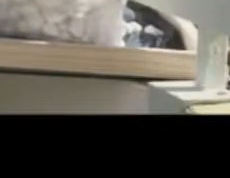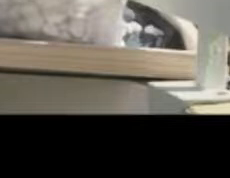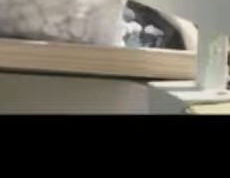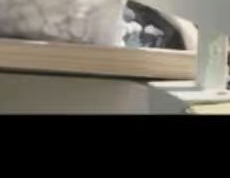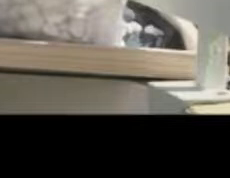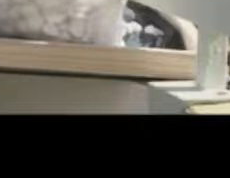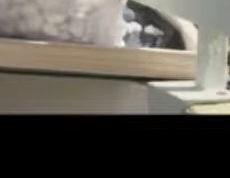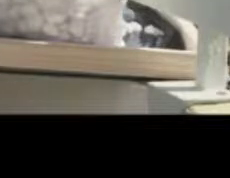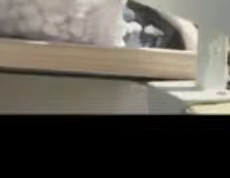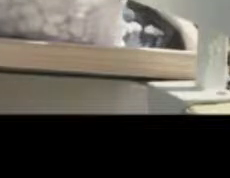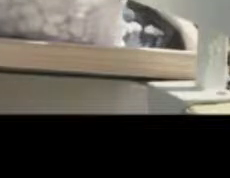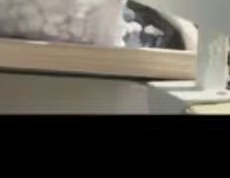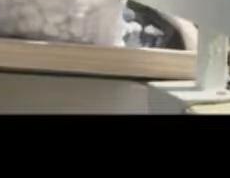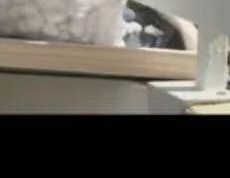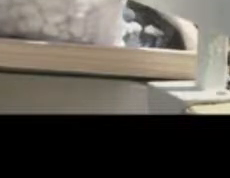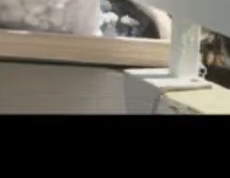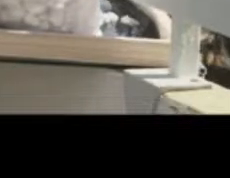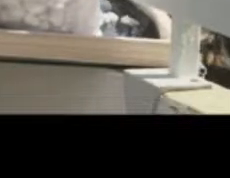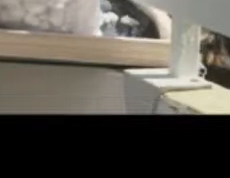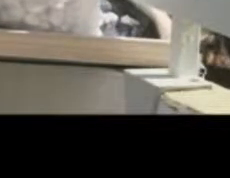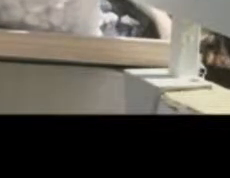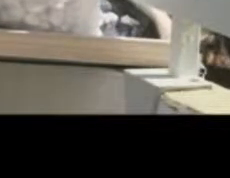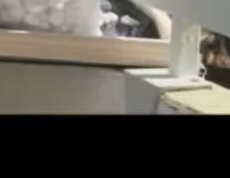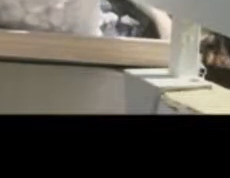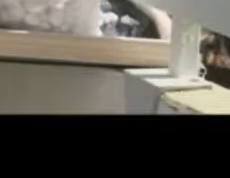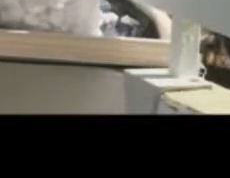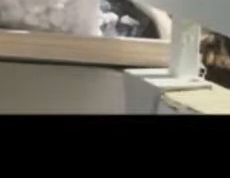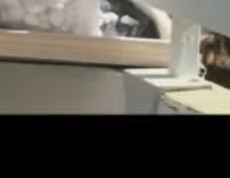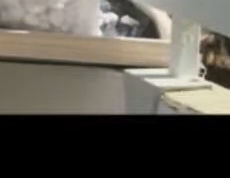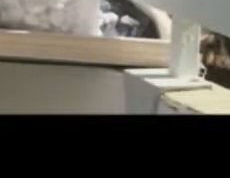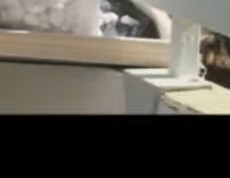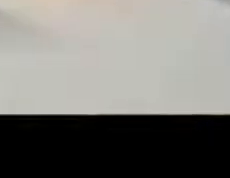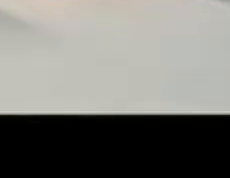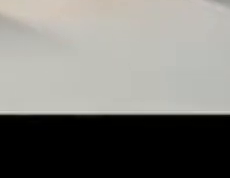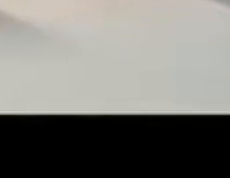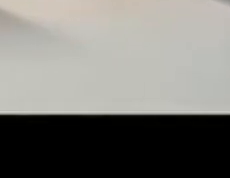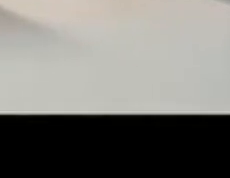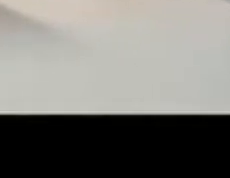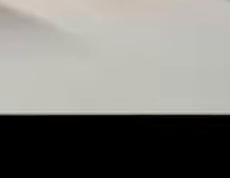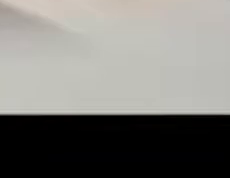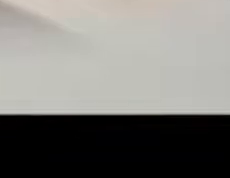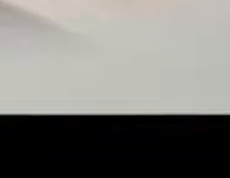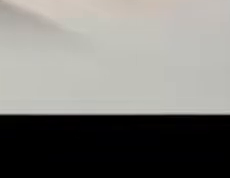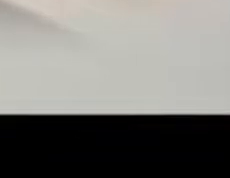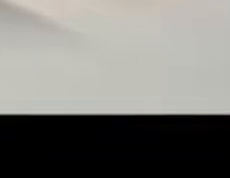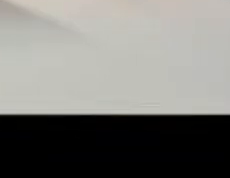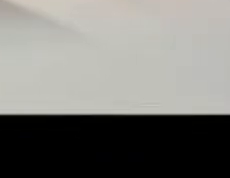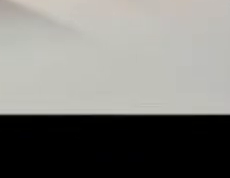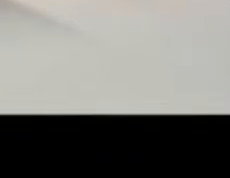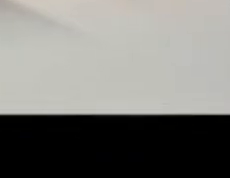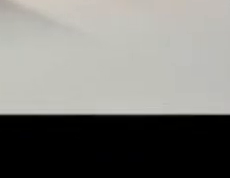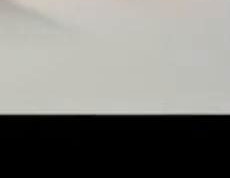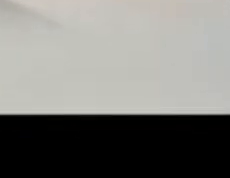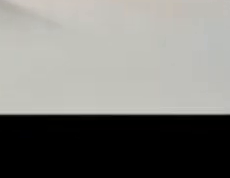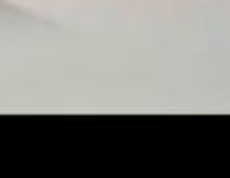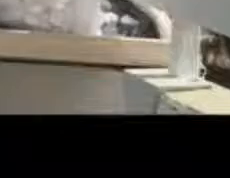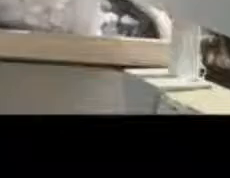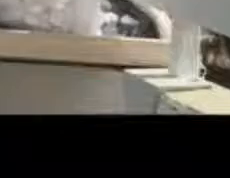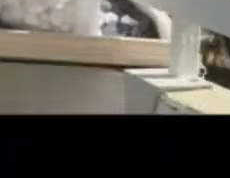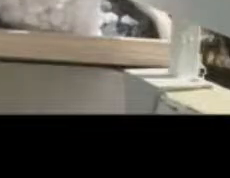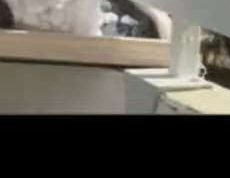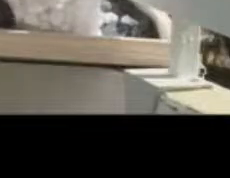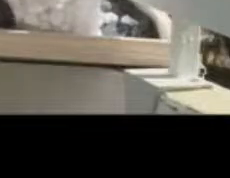to cover, to sort of protect the glass as well. Second of all, you want to frame your table, which means this is little pine woods that I got and I